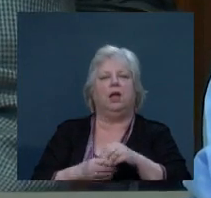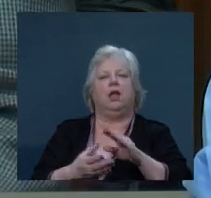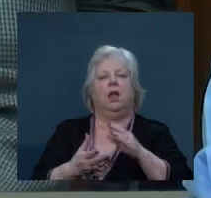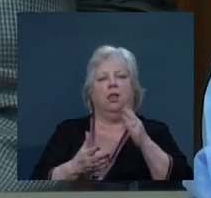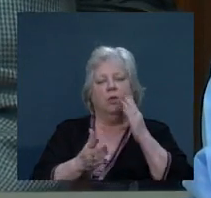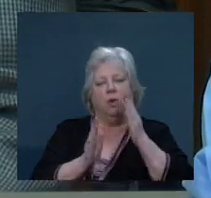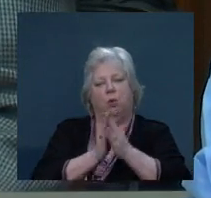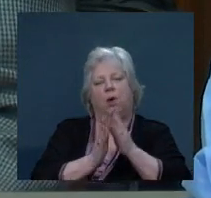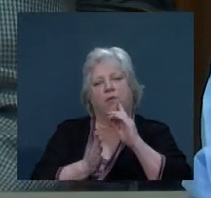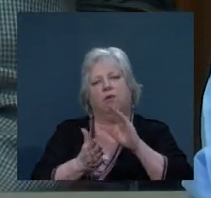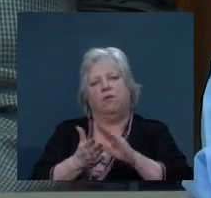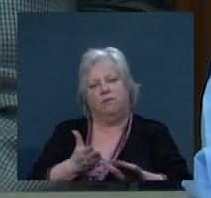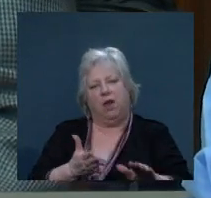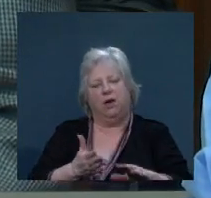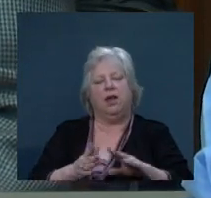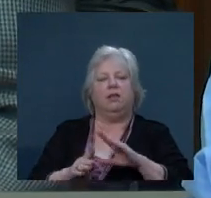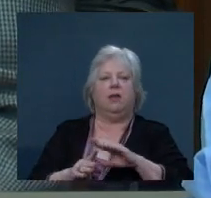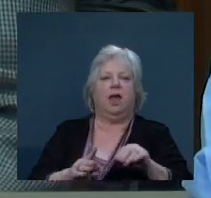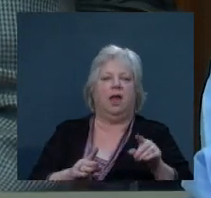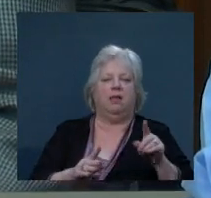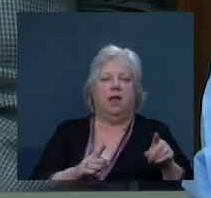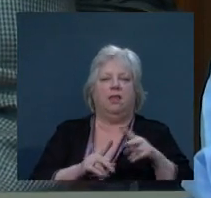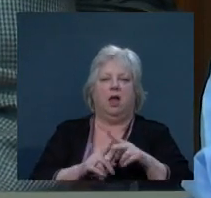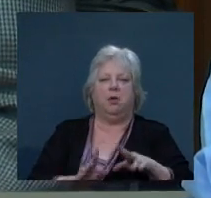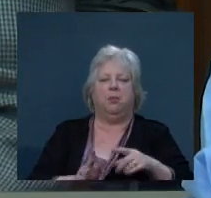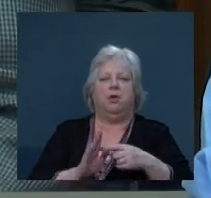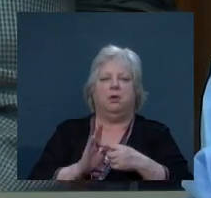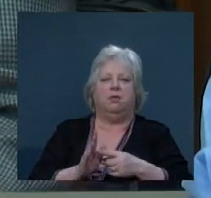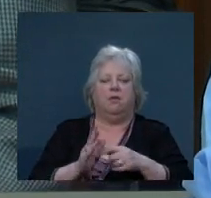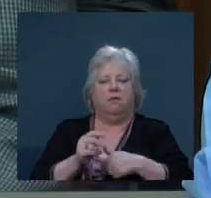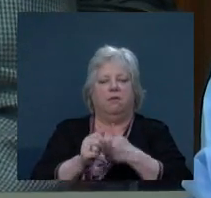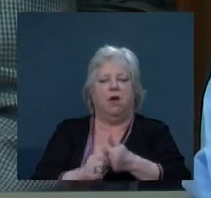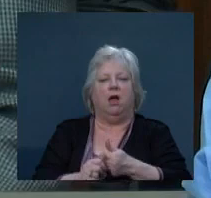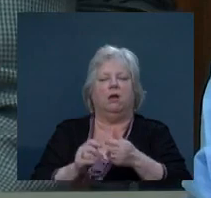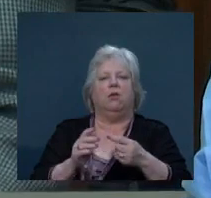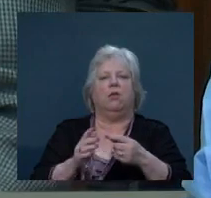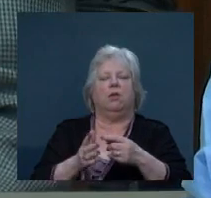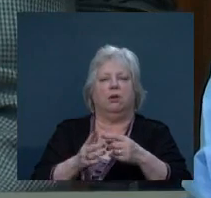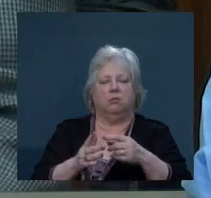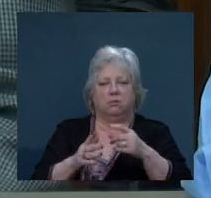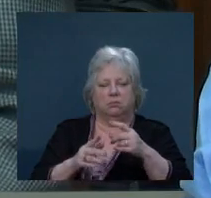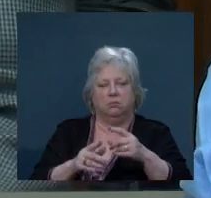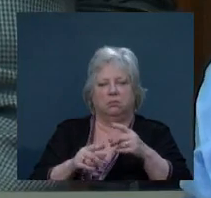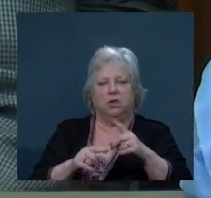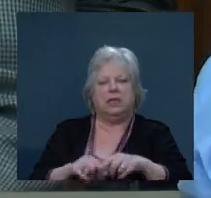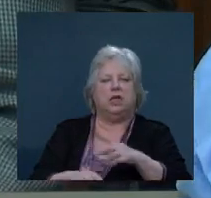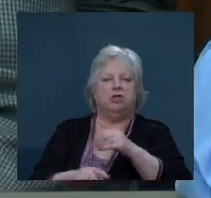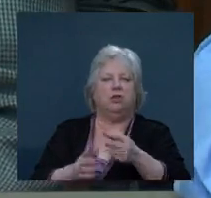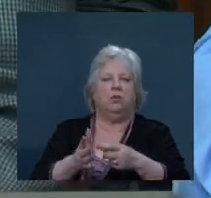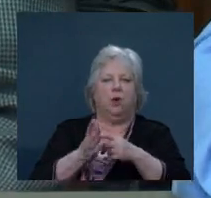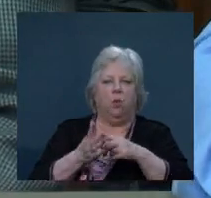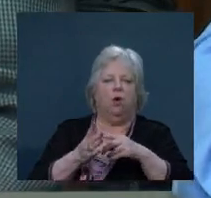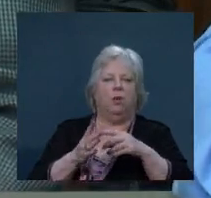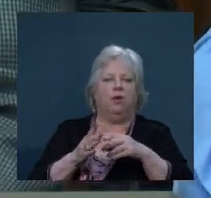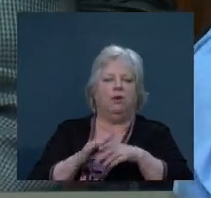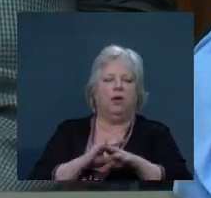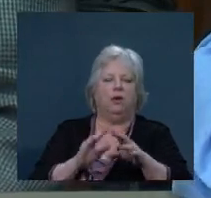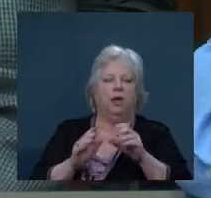dwelling variances, subject to compliance with the comments and conditions outlined in sections 5 and 6 of the agenda staff report.